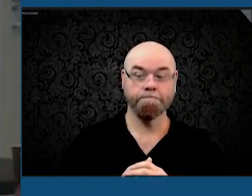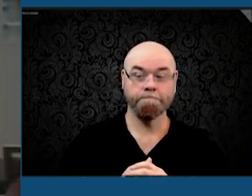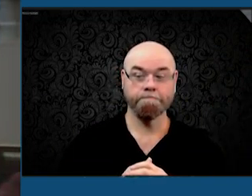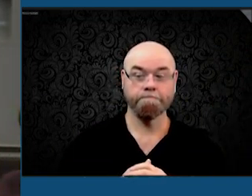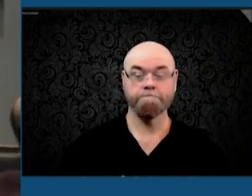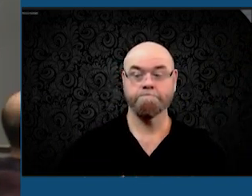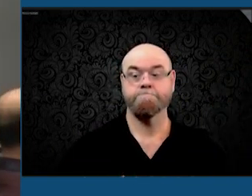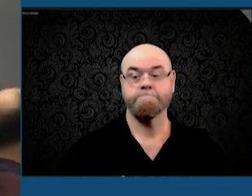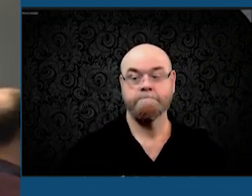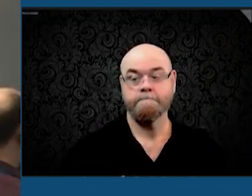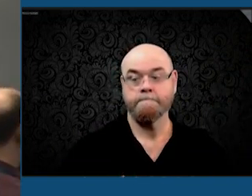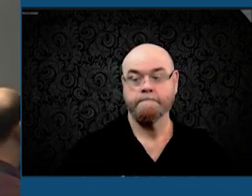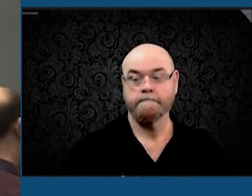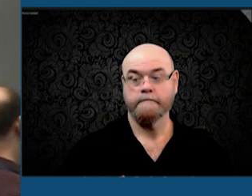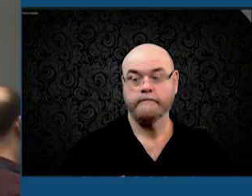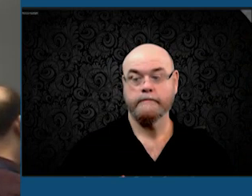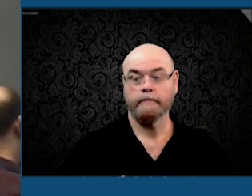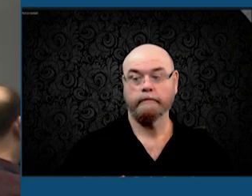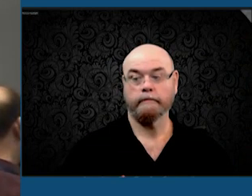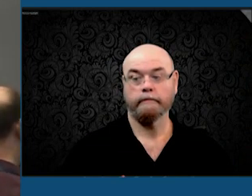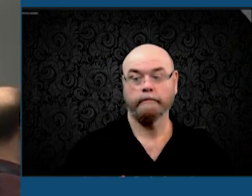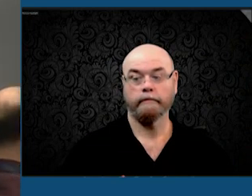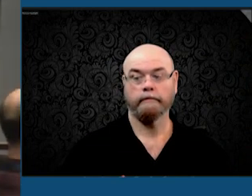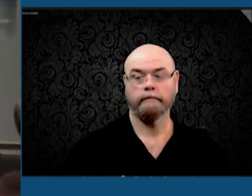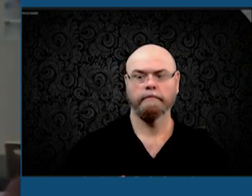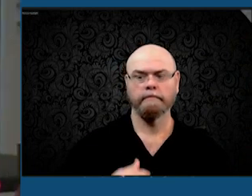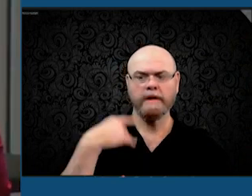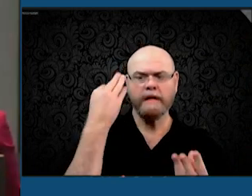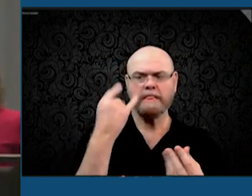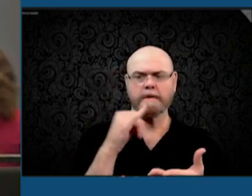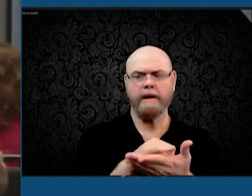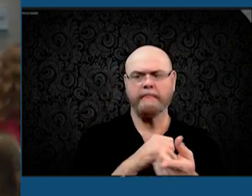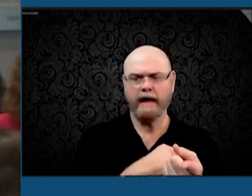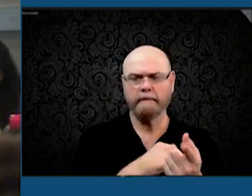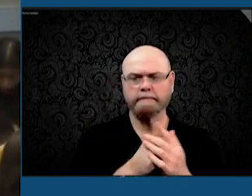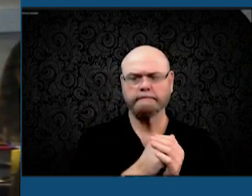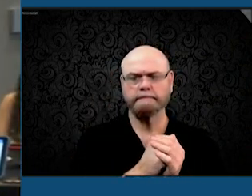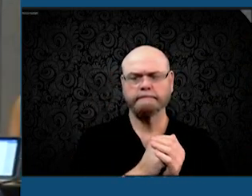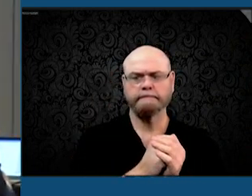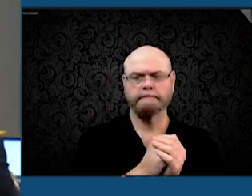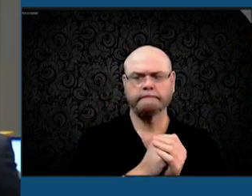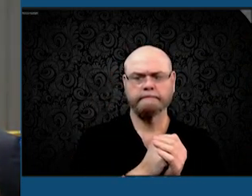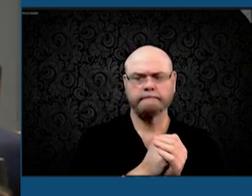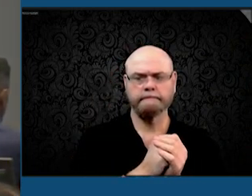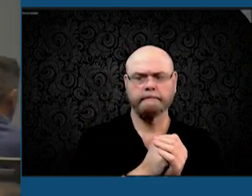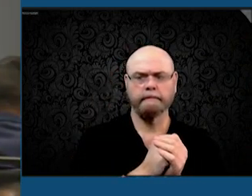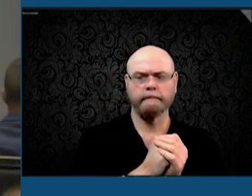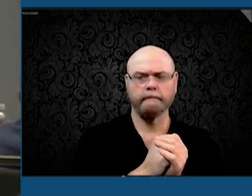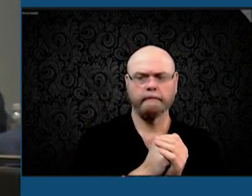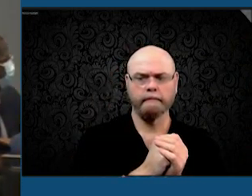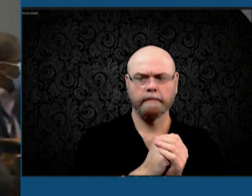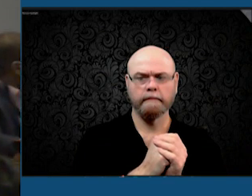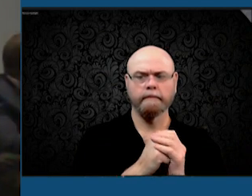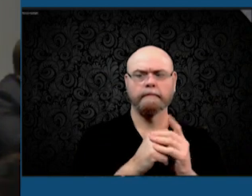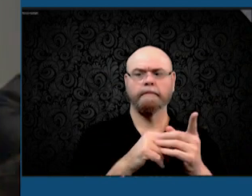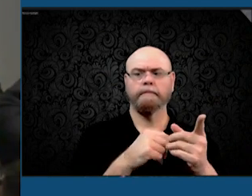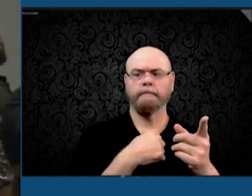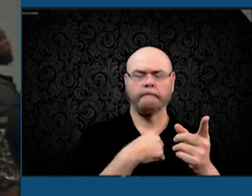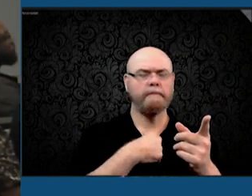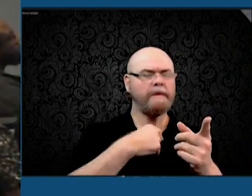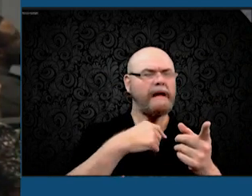Think about that. I'm going to tell you today that self-criticism is like cancer. It metastasizes in your brain.